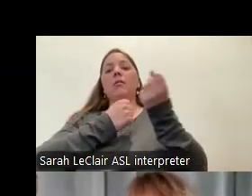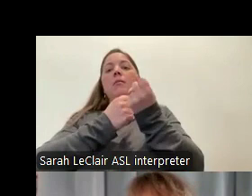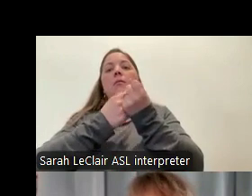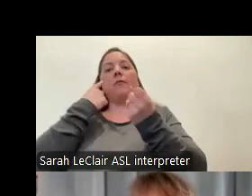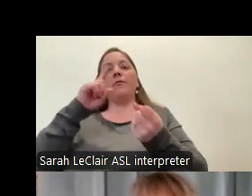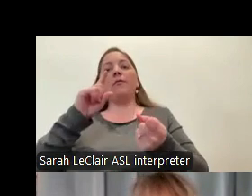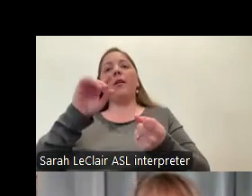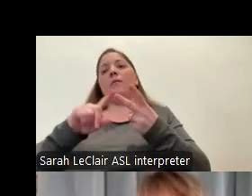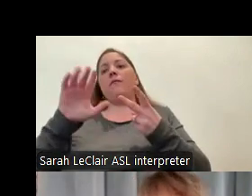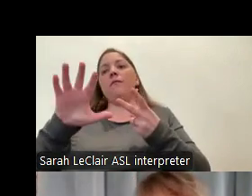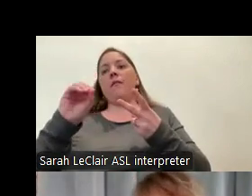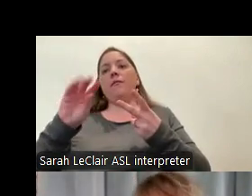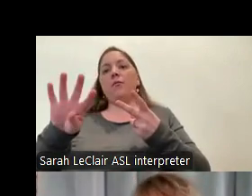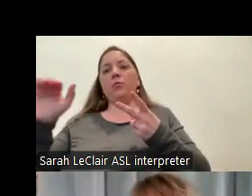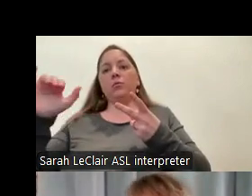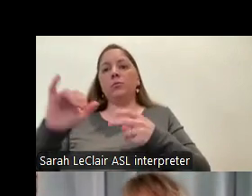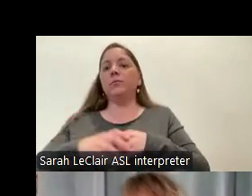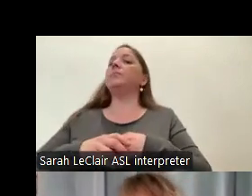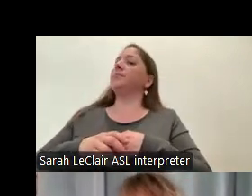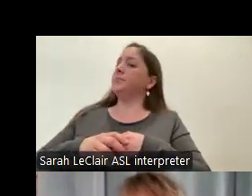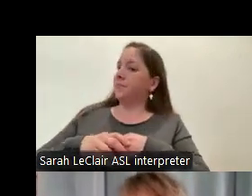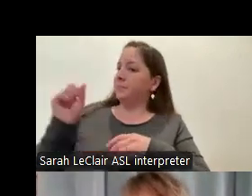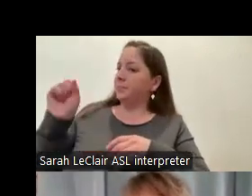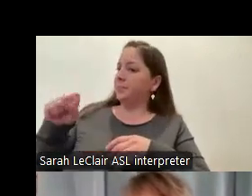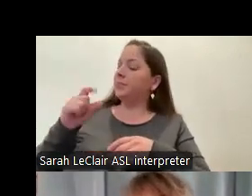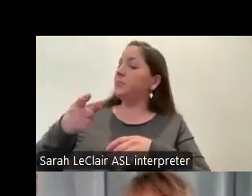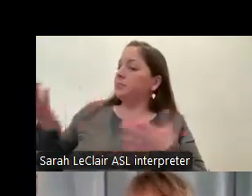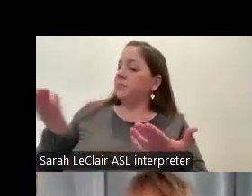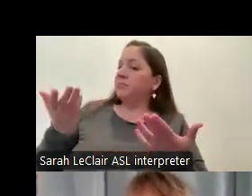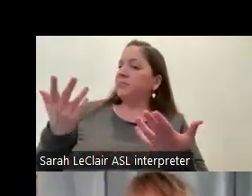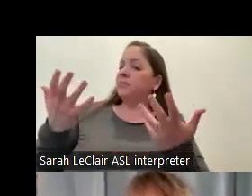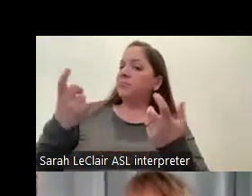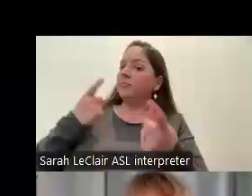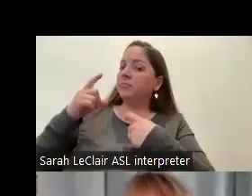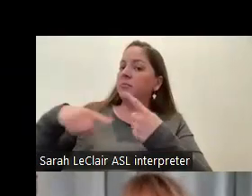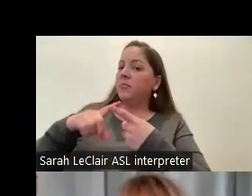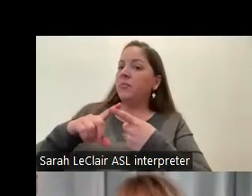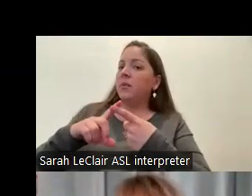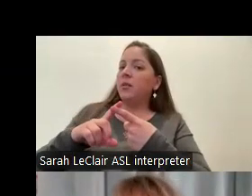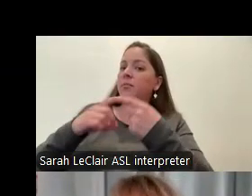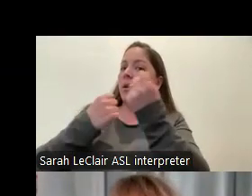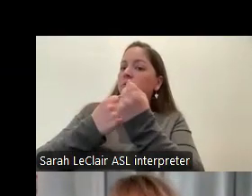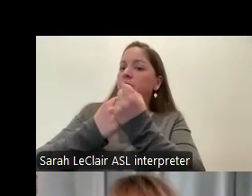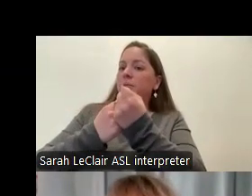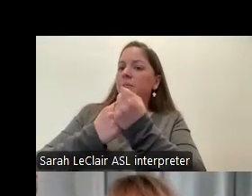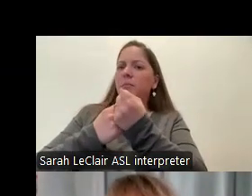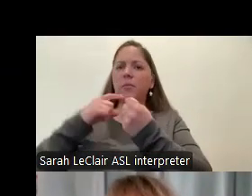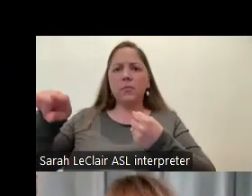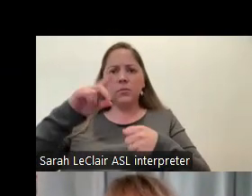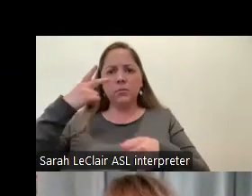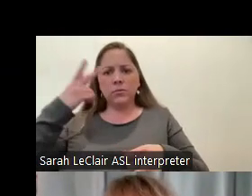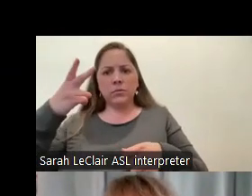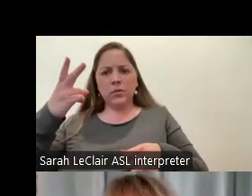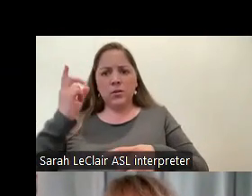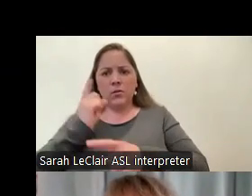504s. Annette is here to ask about a sponsorship. And can you see the screen? Do I have the right ones up